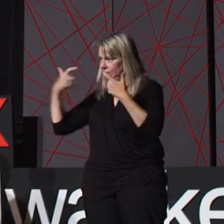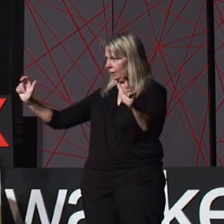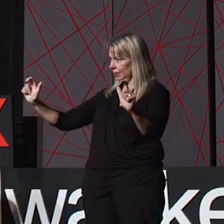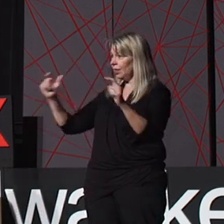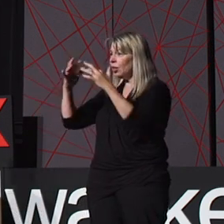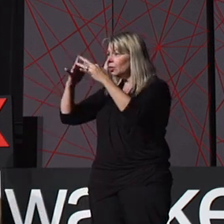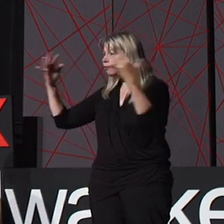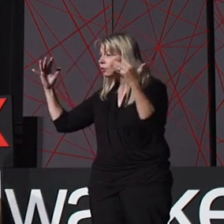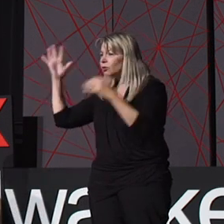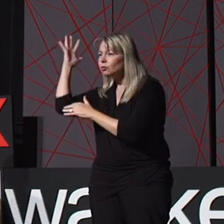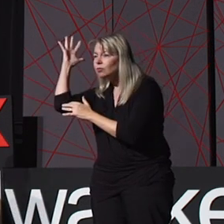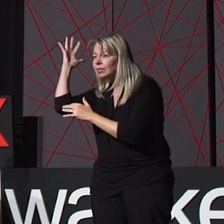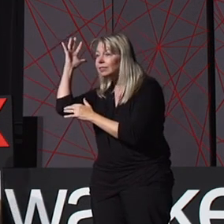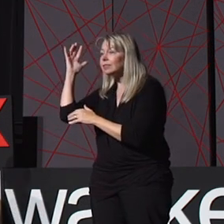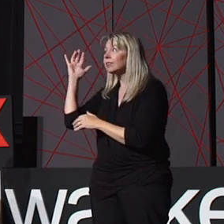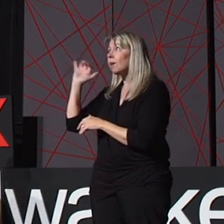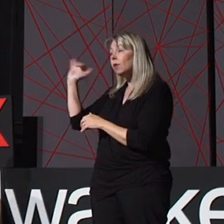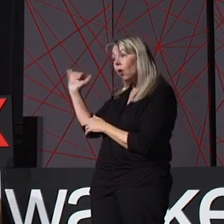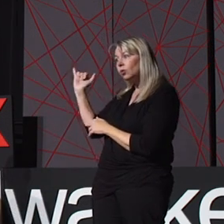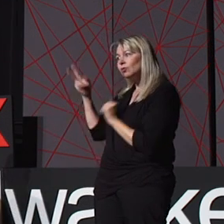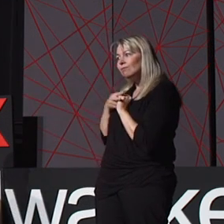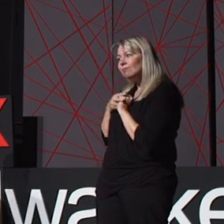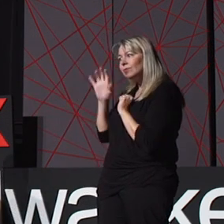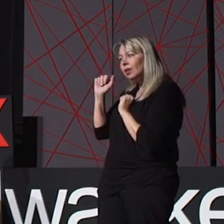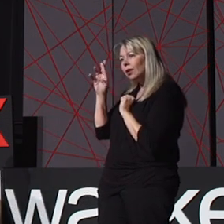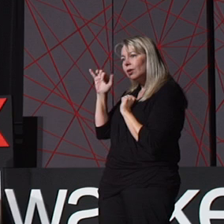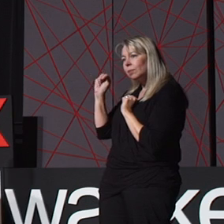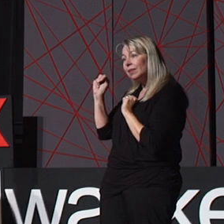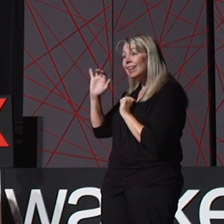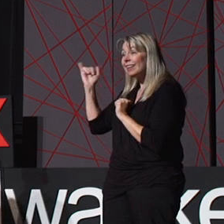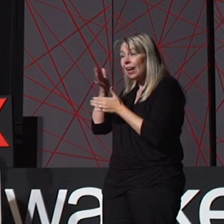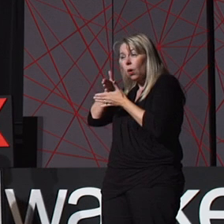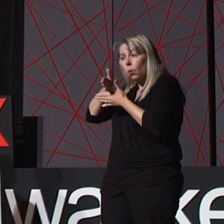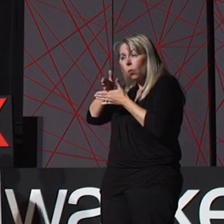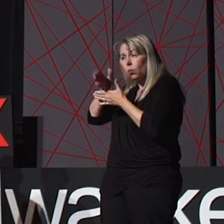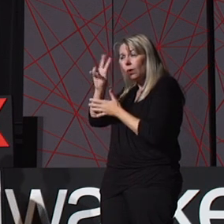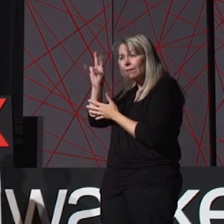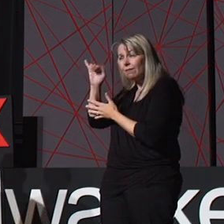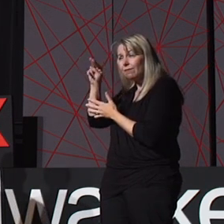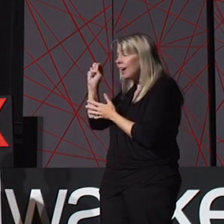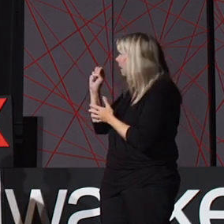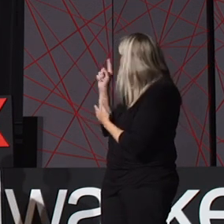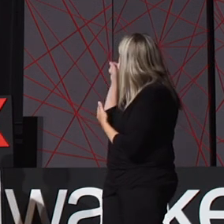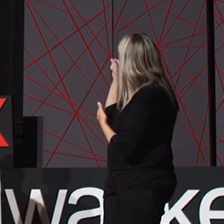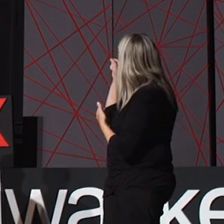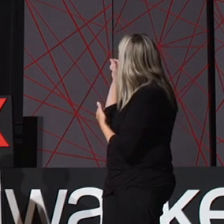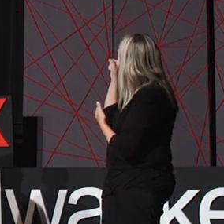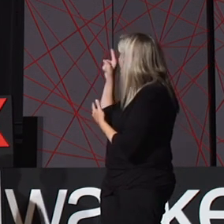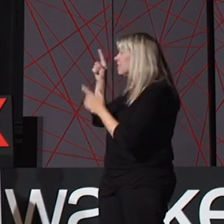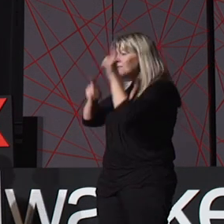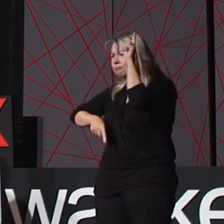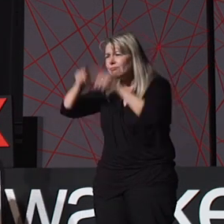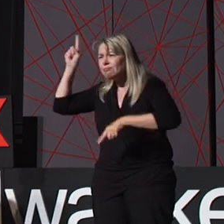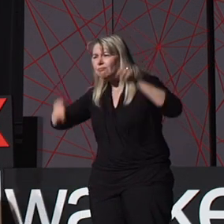diversity and carbon dynamics. For example, these woody vines, really, really abundant, super diverse